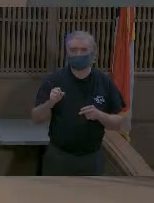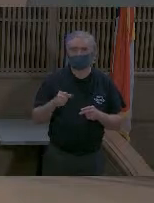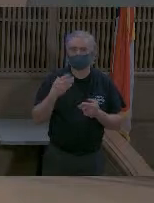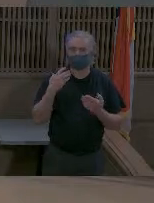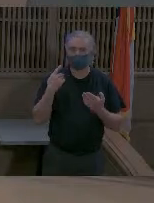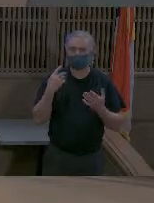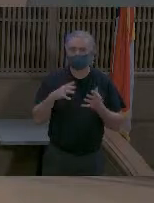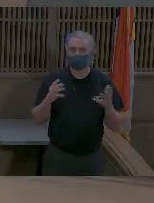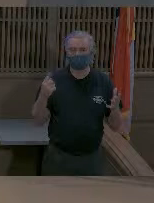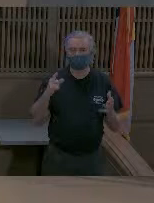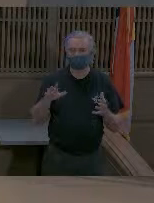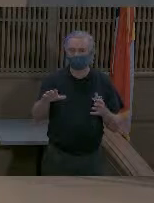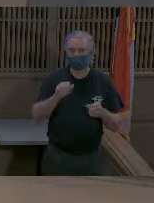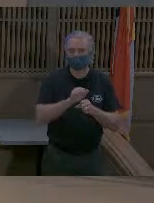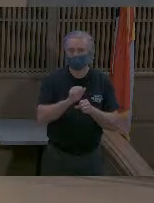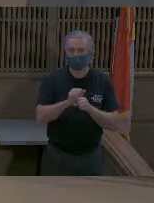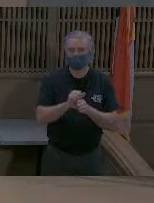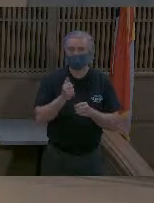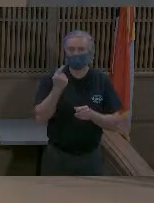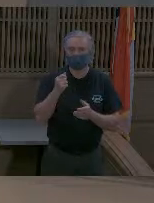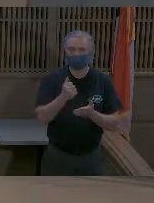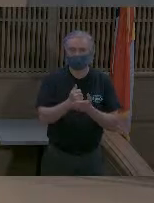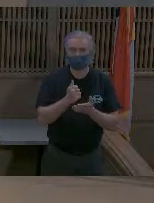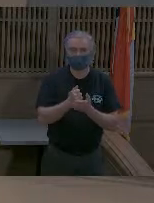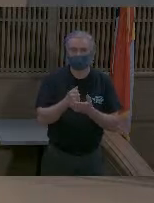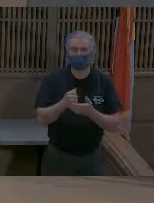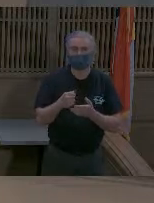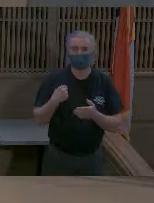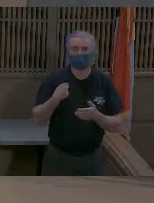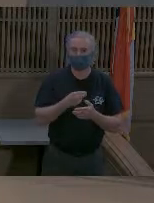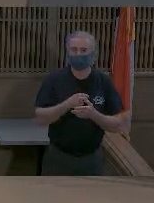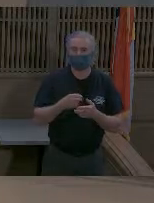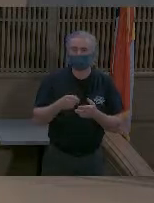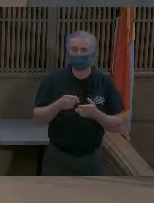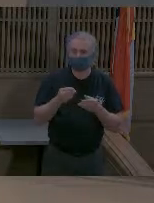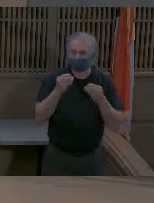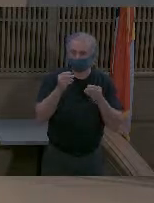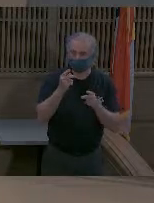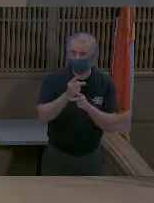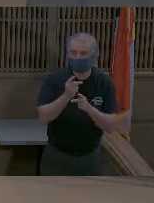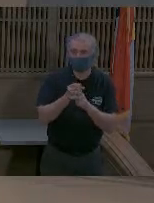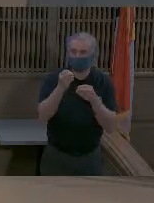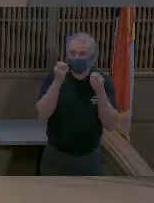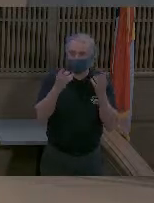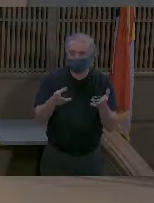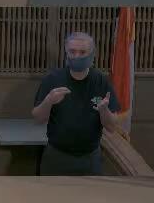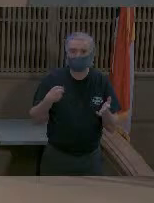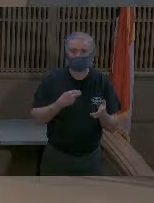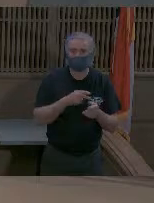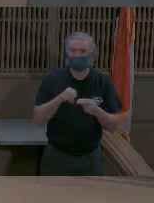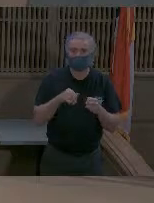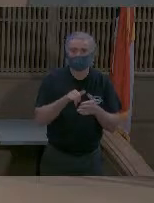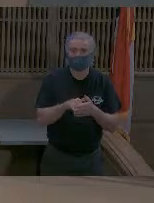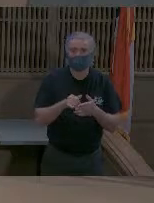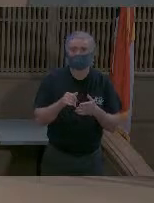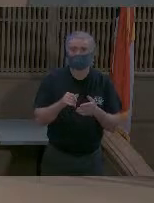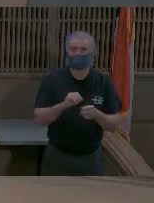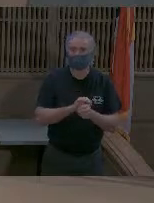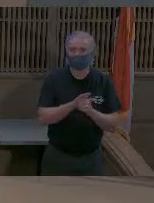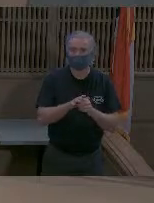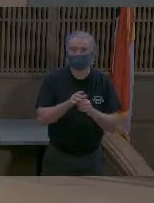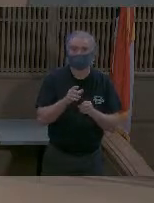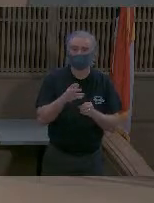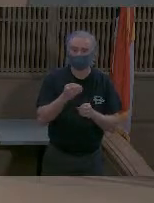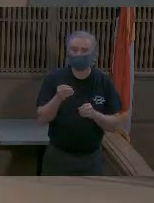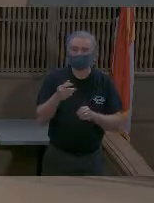of you for what you do. Continue to come to this microphone week after week, provide information to this community. When